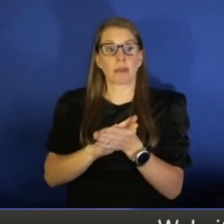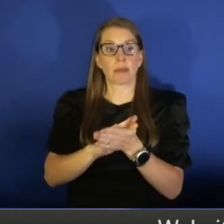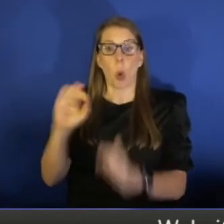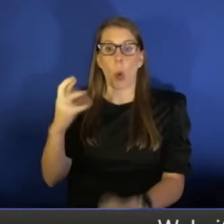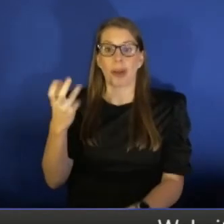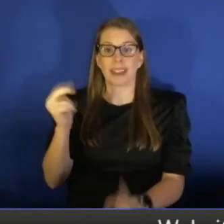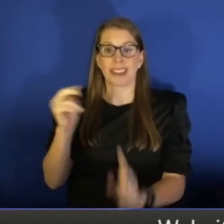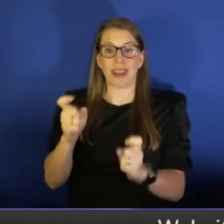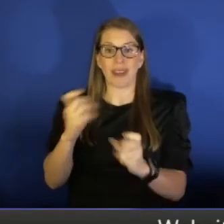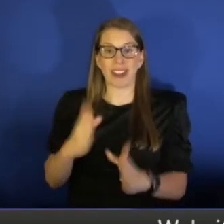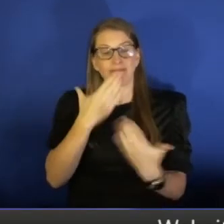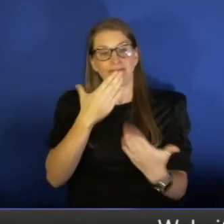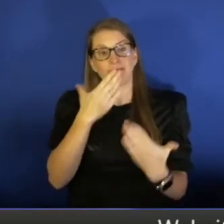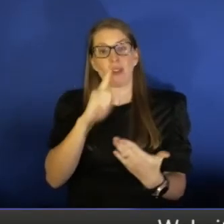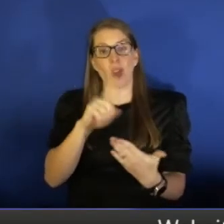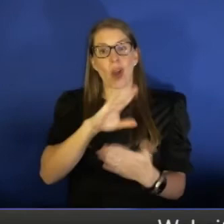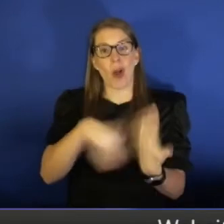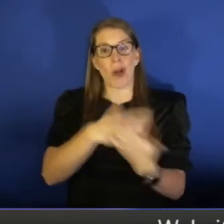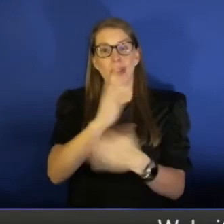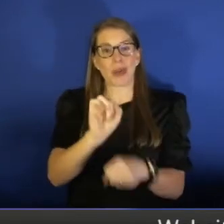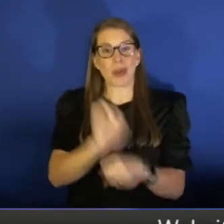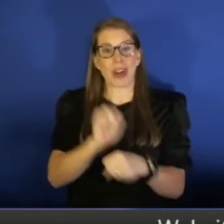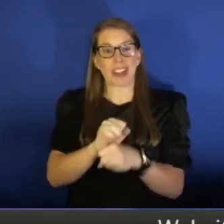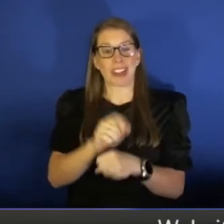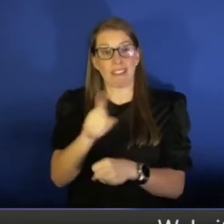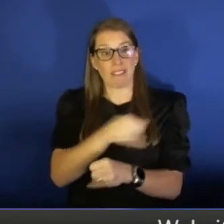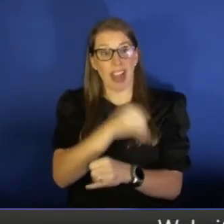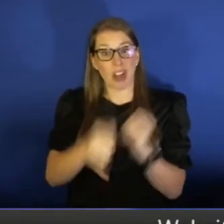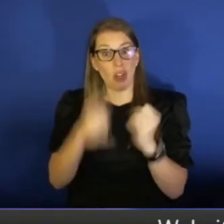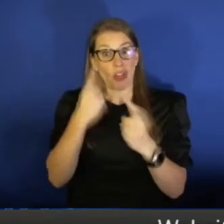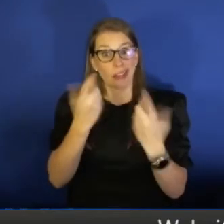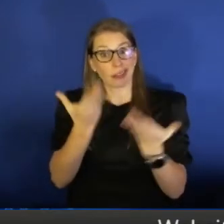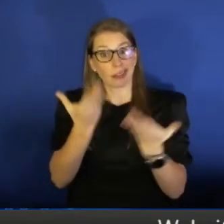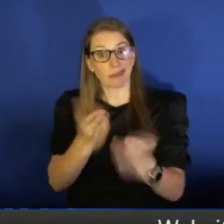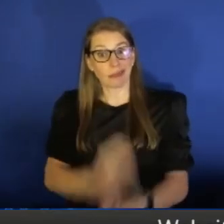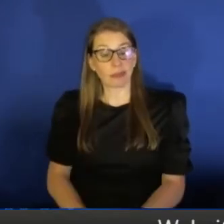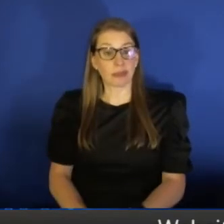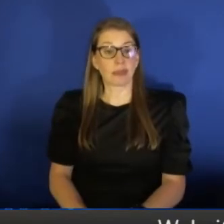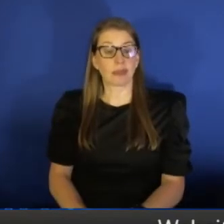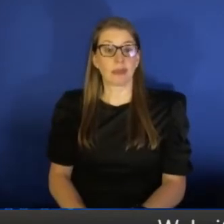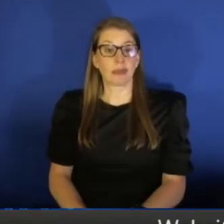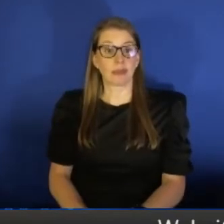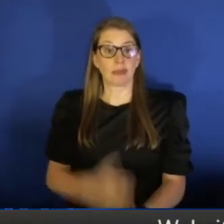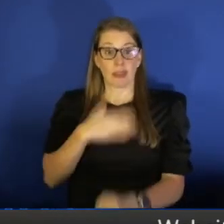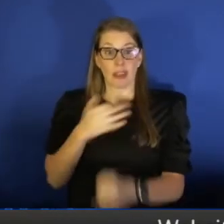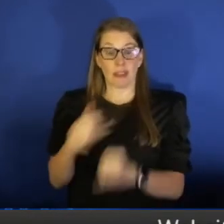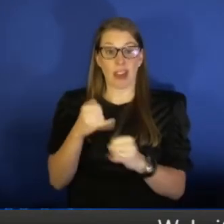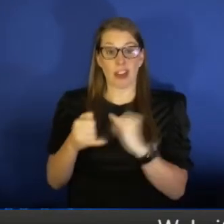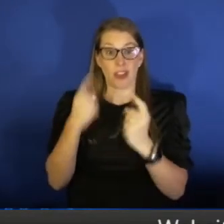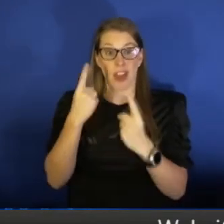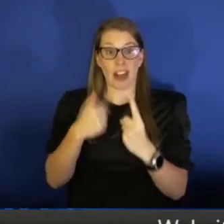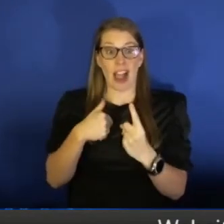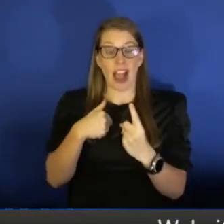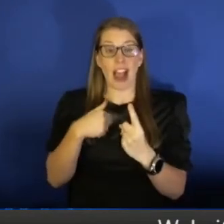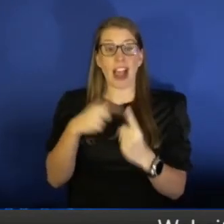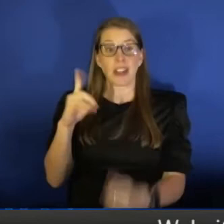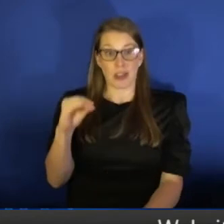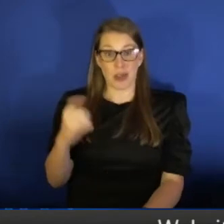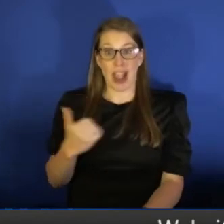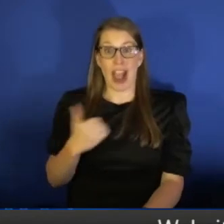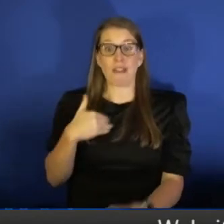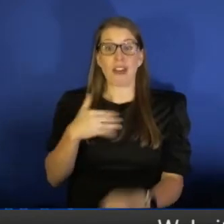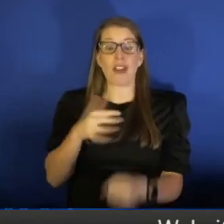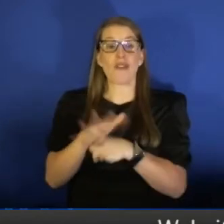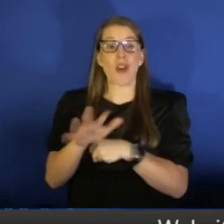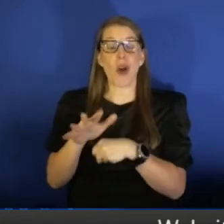you. This is fantastic. Luke, your final thoughts for us today? Sure. My final thoughts is I do have a full-length album out now. Yes. I